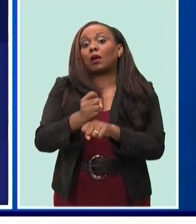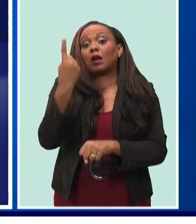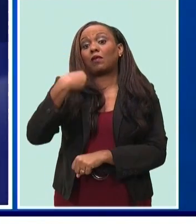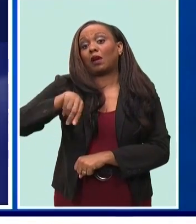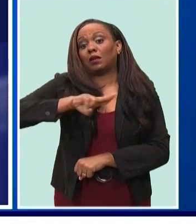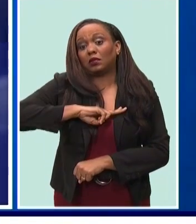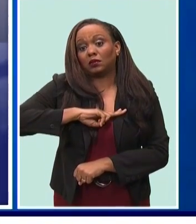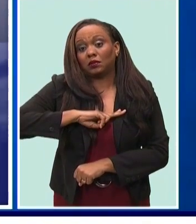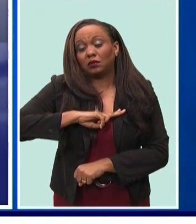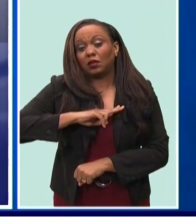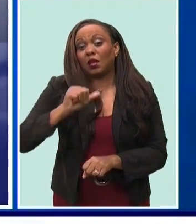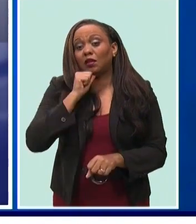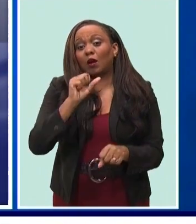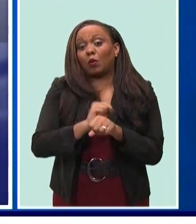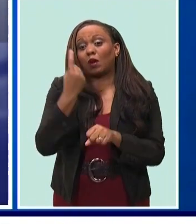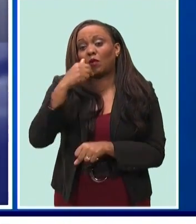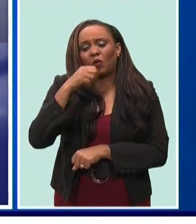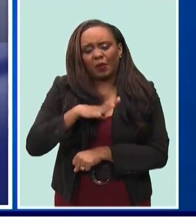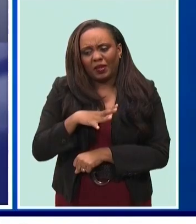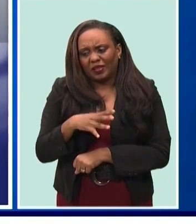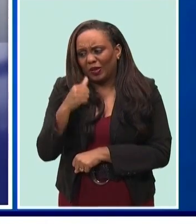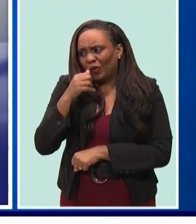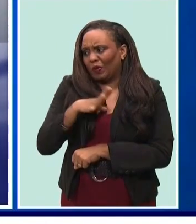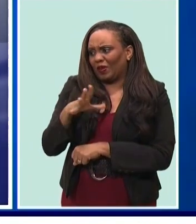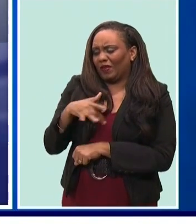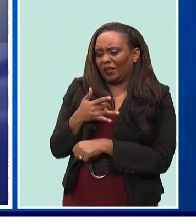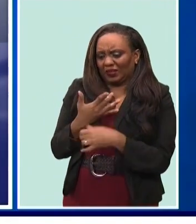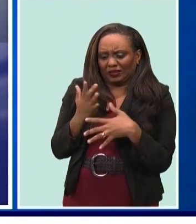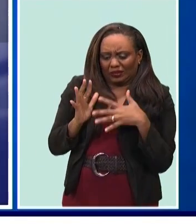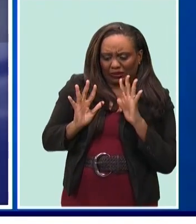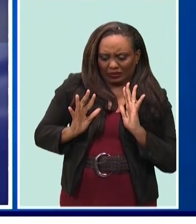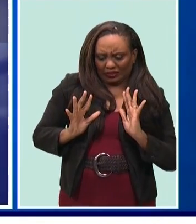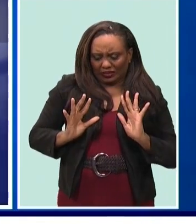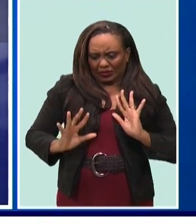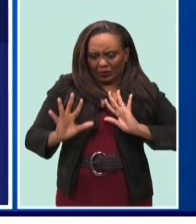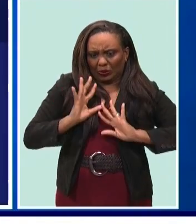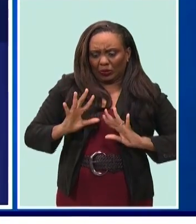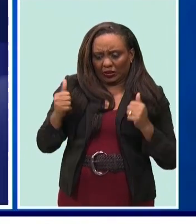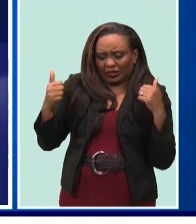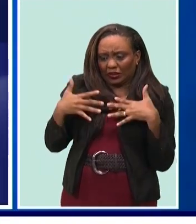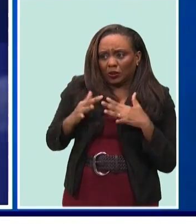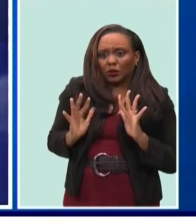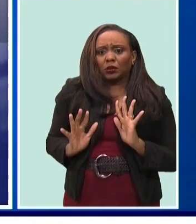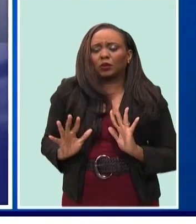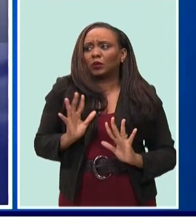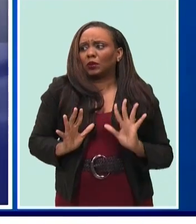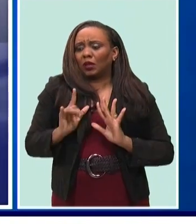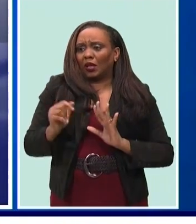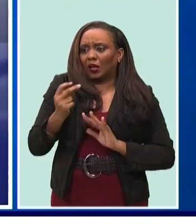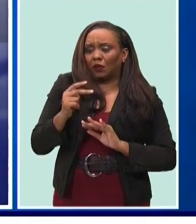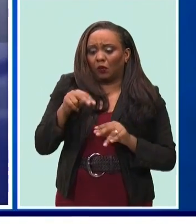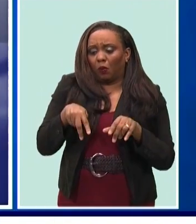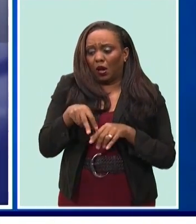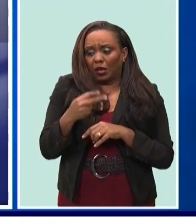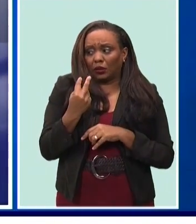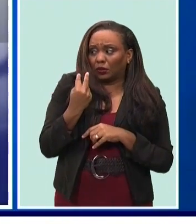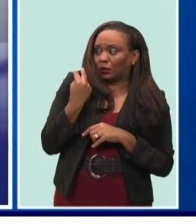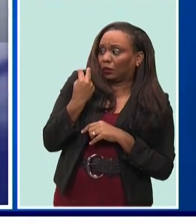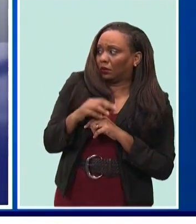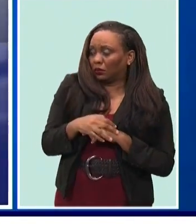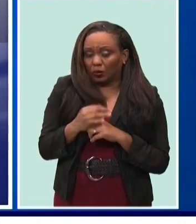still come away still feeling scared, like they have to watch in and watch their backs, still feeling